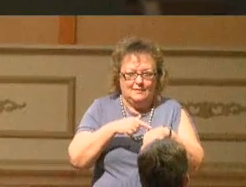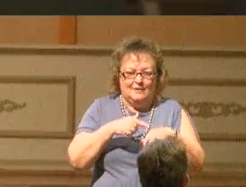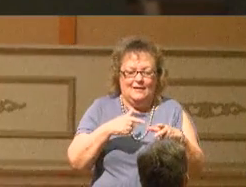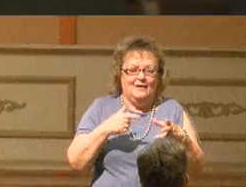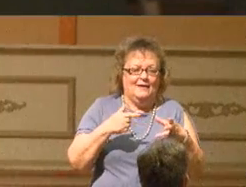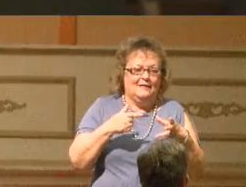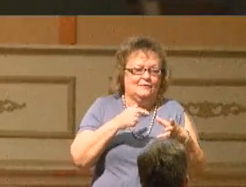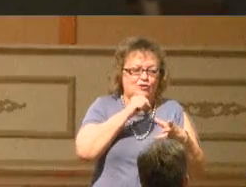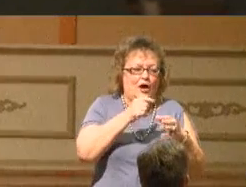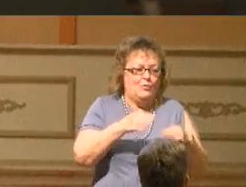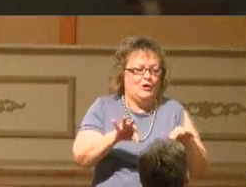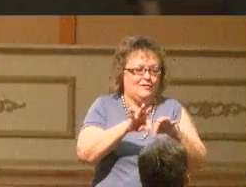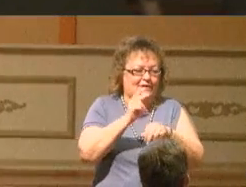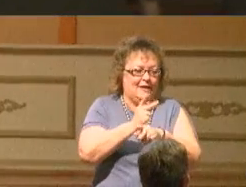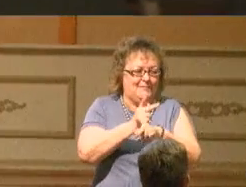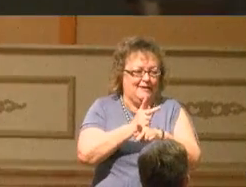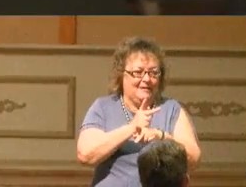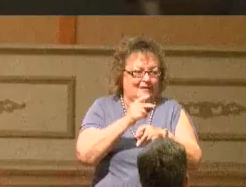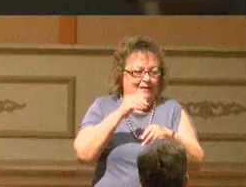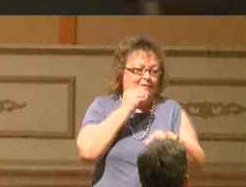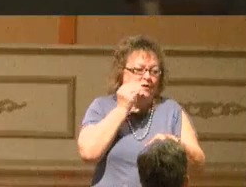husbands.